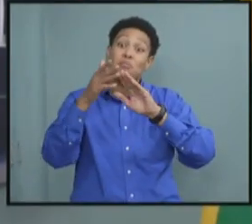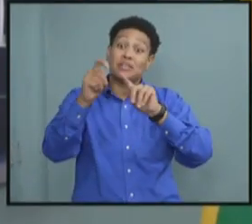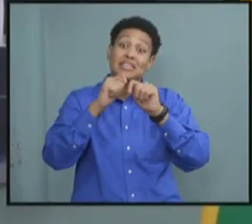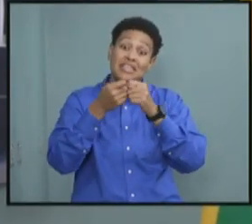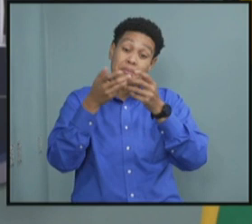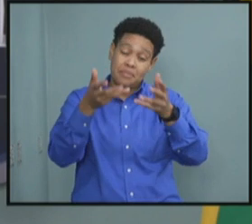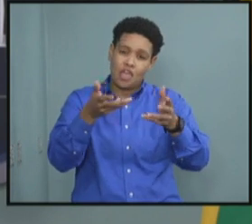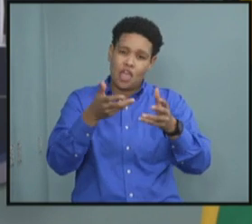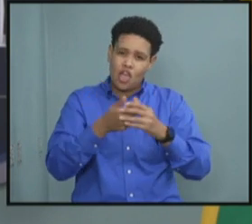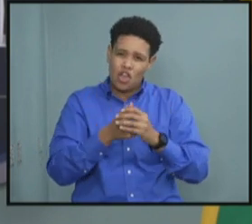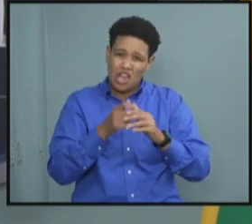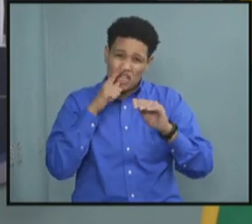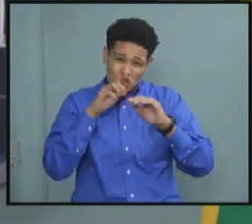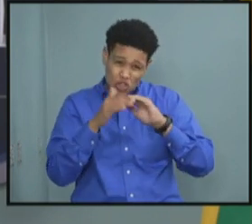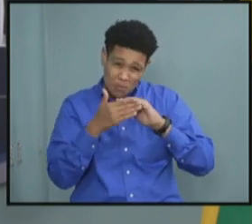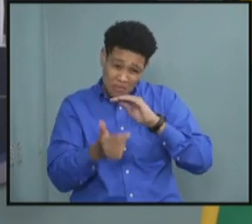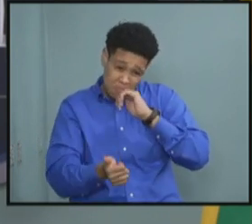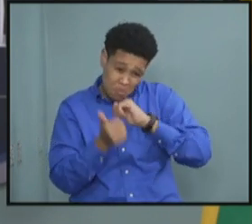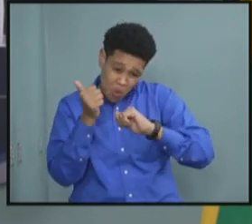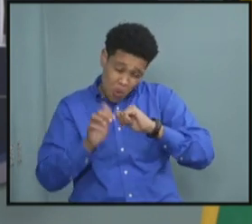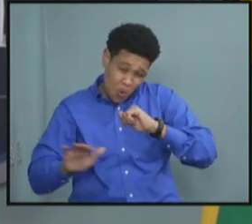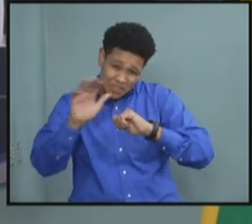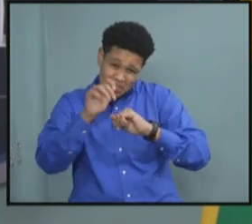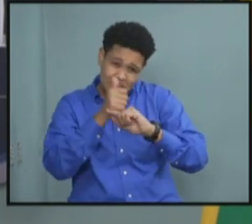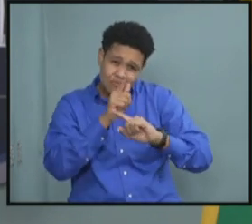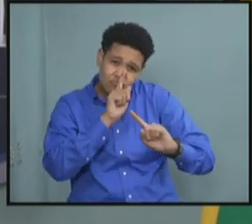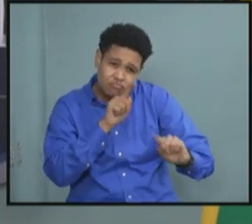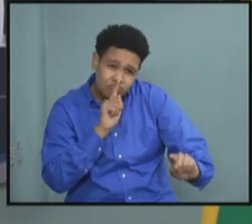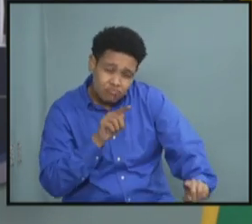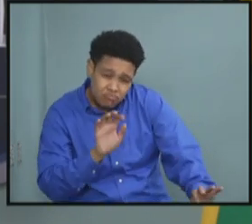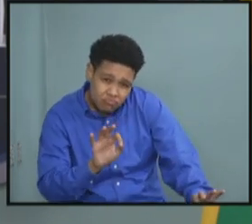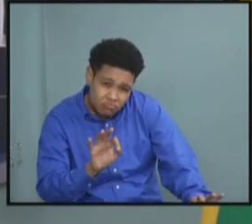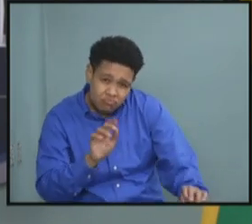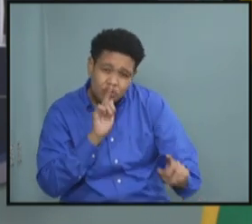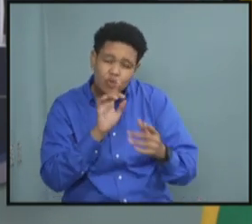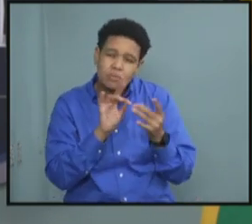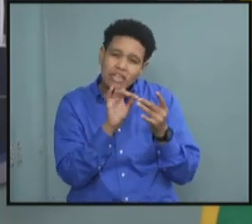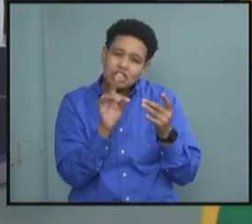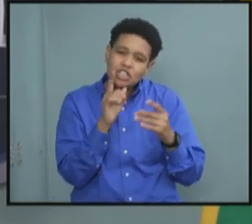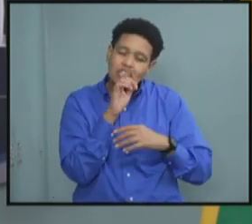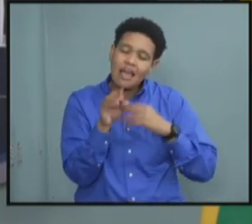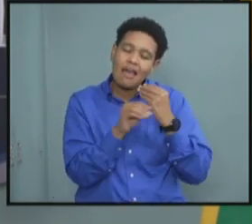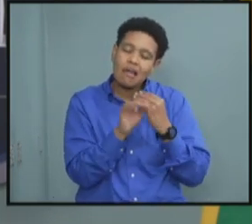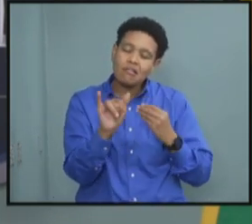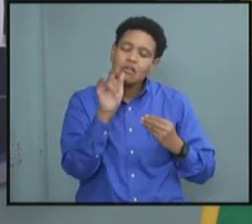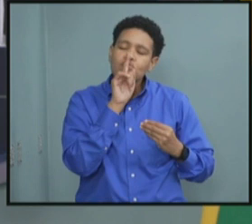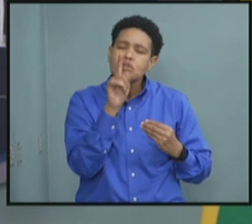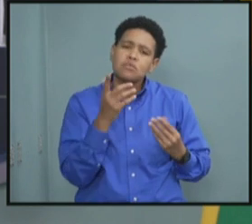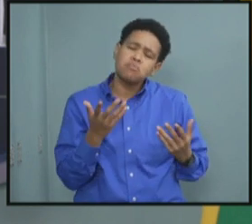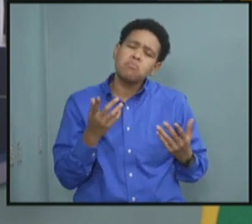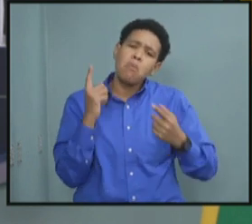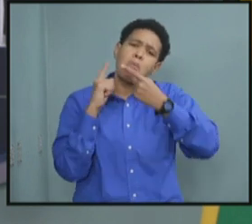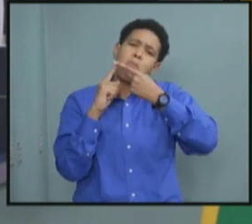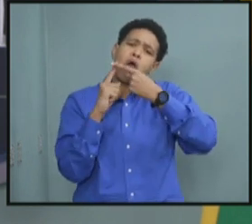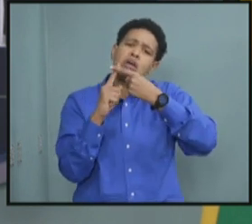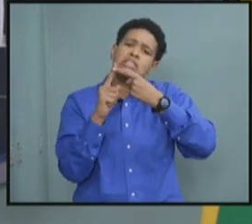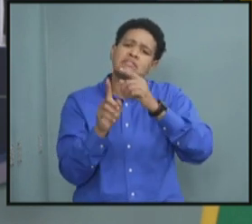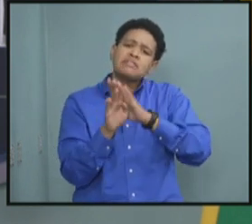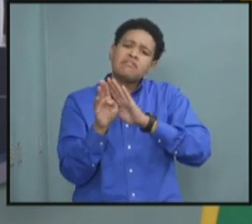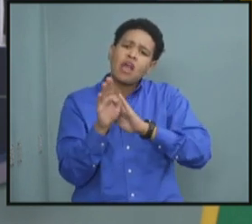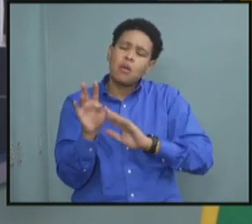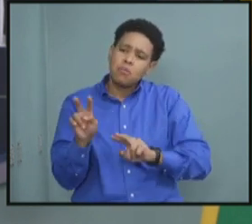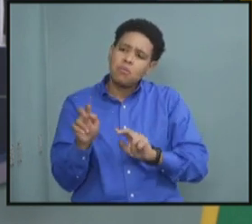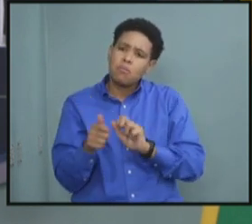ground, and that Jamaicans, for the most part, are responding to the messaging, and that is a very positive